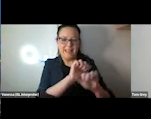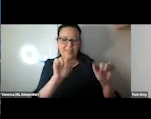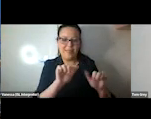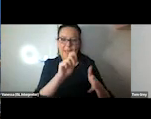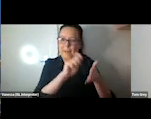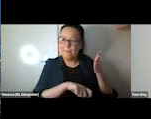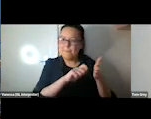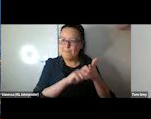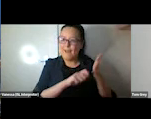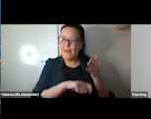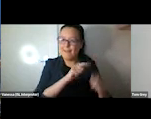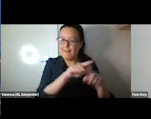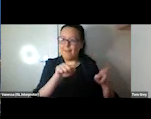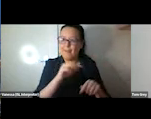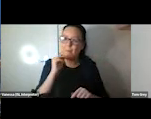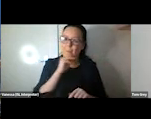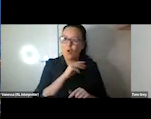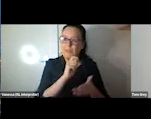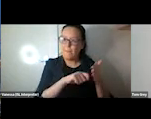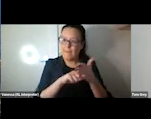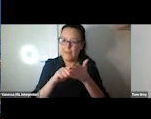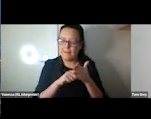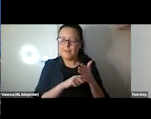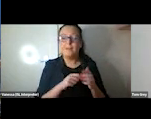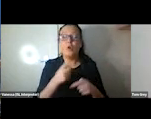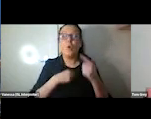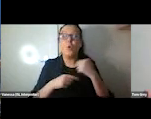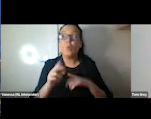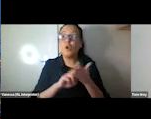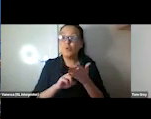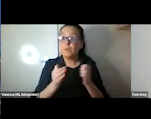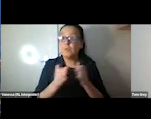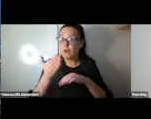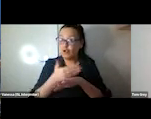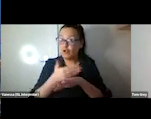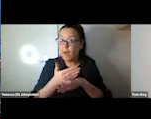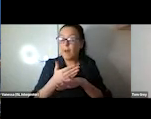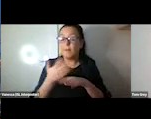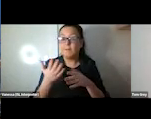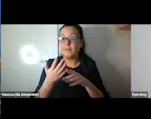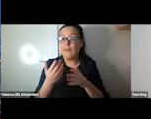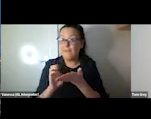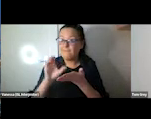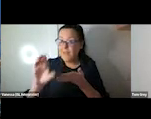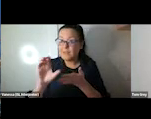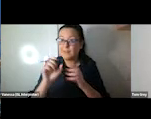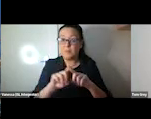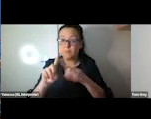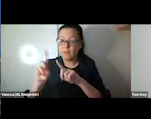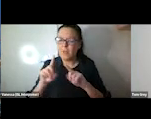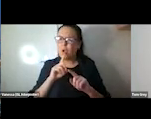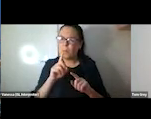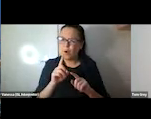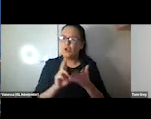really use this procurement to boost jobs, growth, and investment. But most importantly, I suppose, from the point of view of standards like this, use it as a